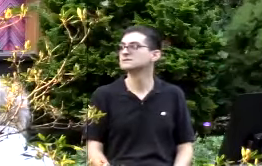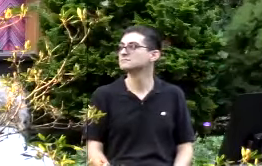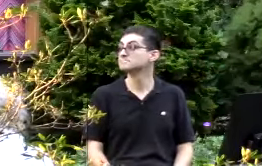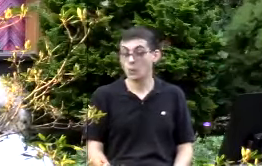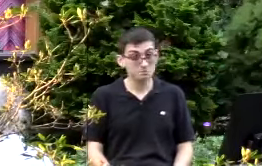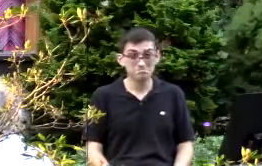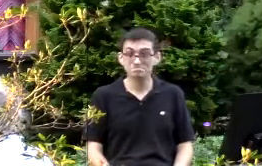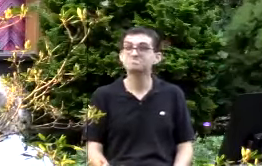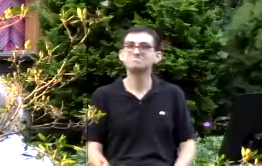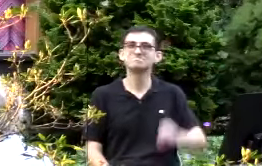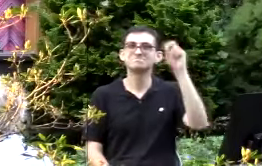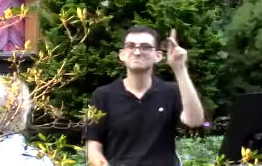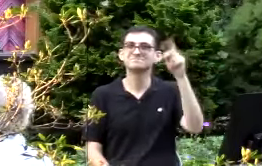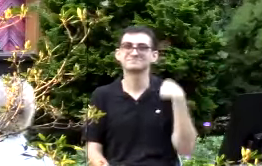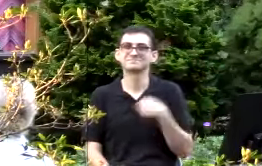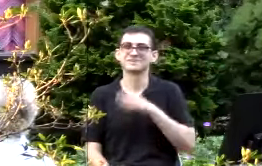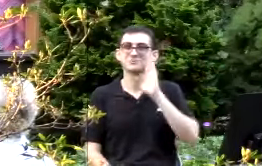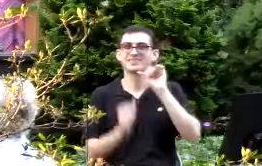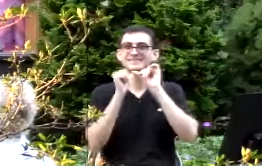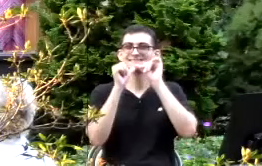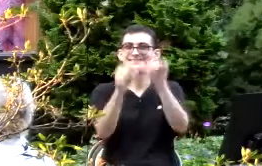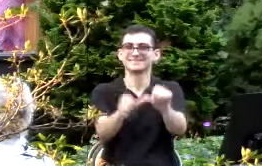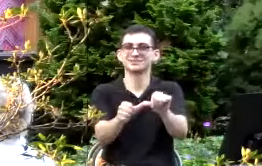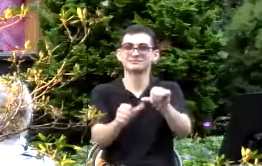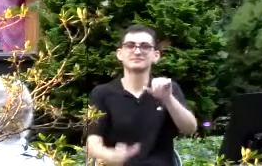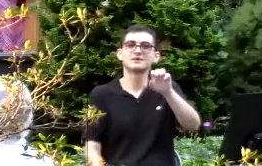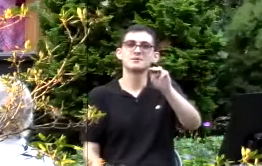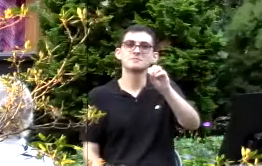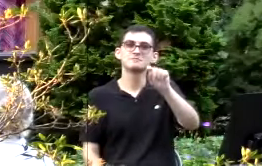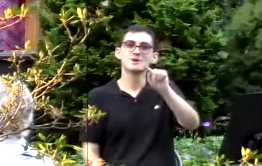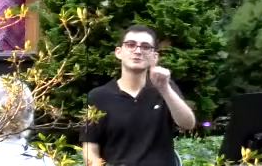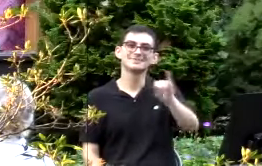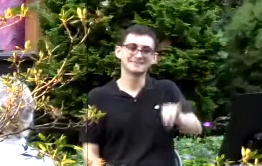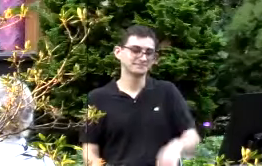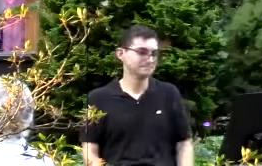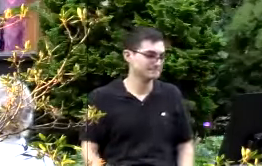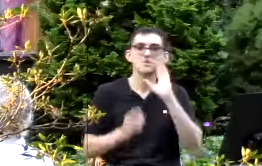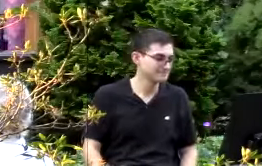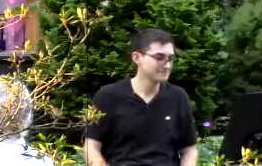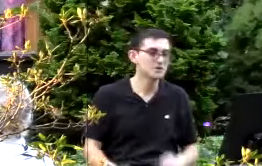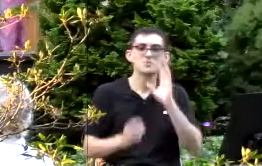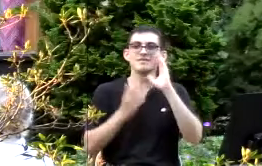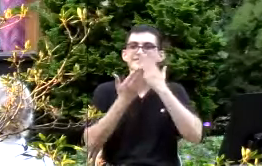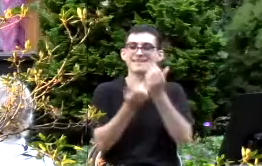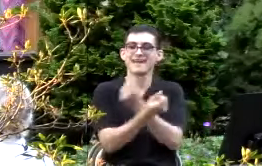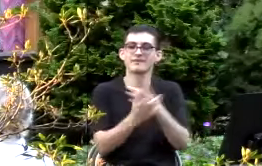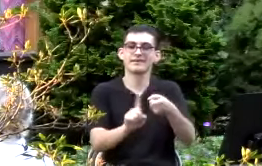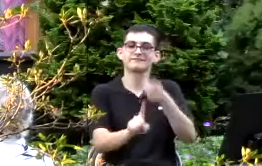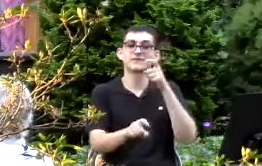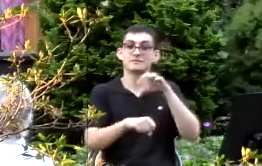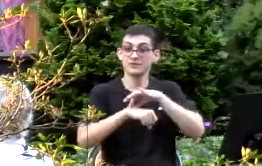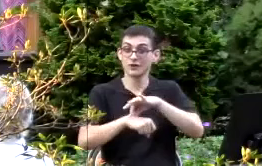Okay, then we will continue as we turn to Motzi. We'll give thanks for that which comes from the earth, all the goodness that is around